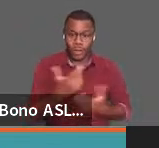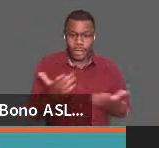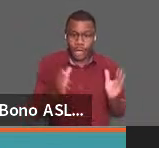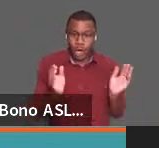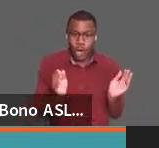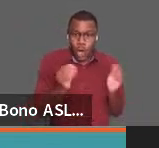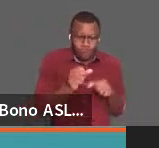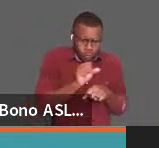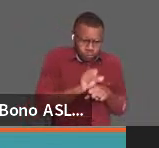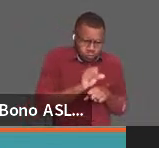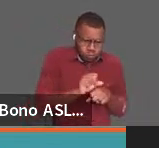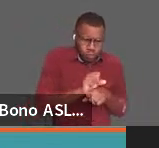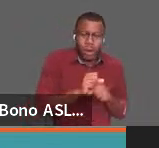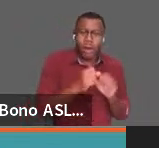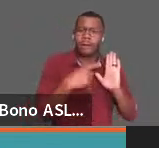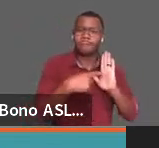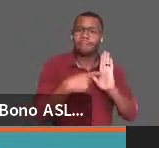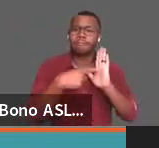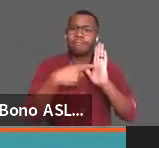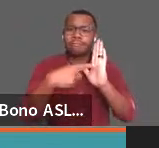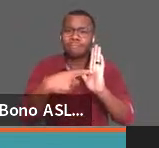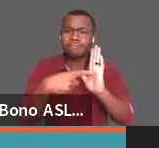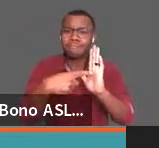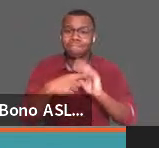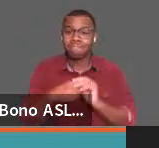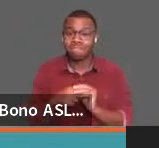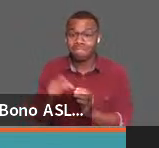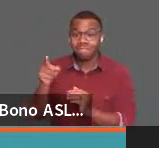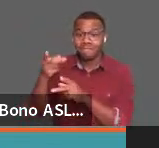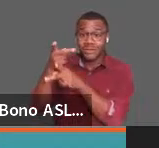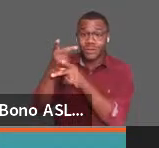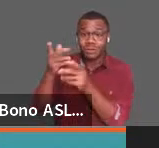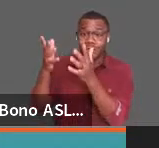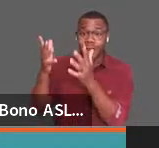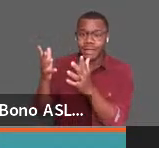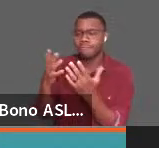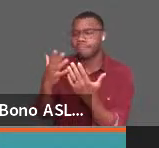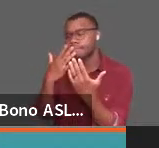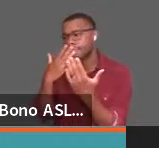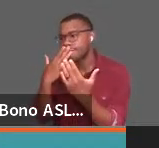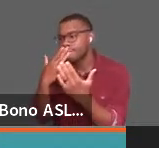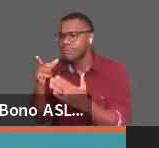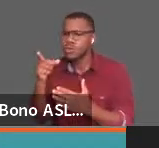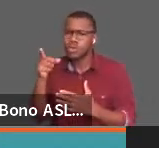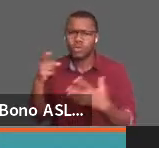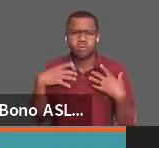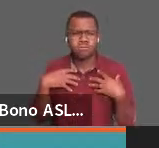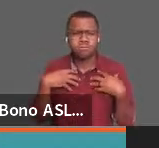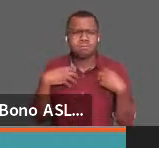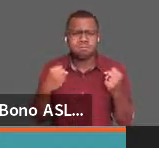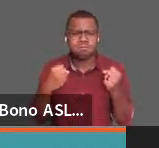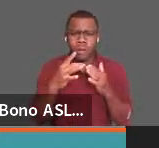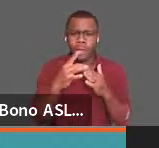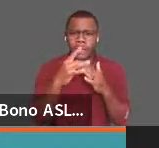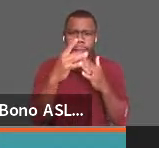thank you to the supervisor for being a fearless leader and for leading this office and